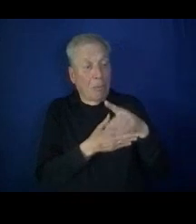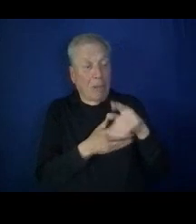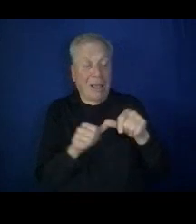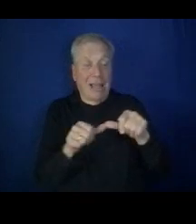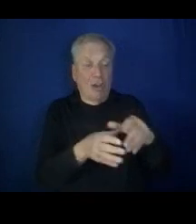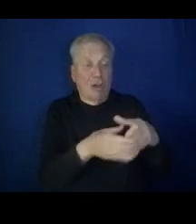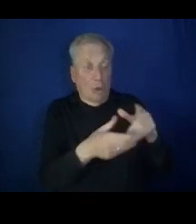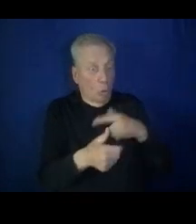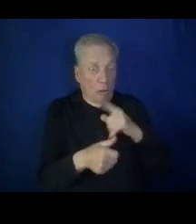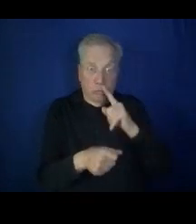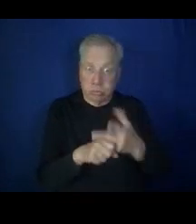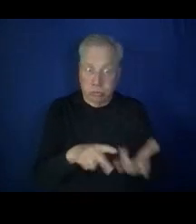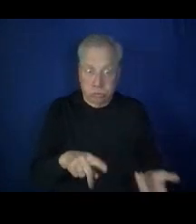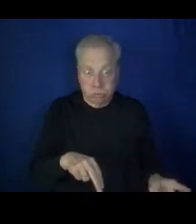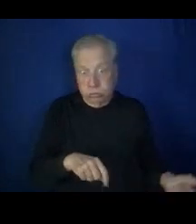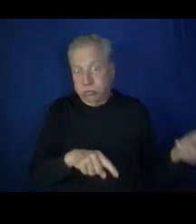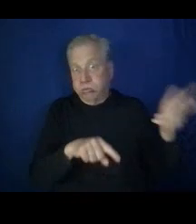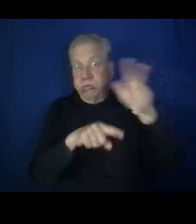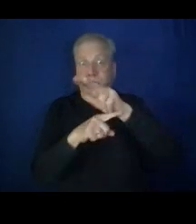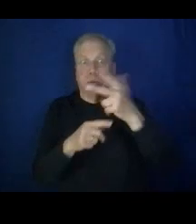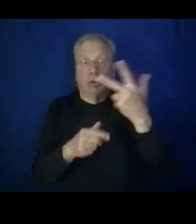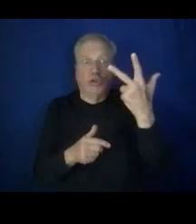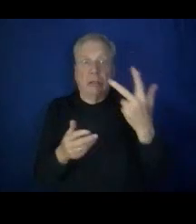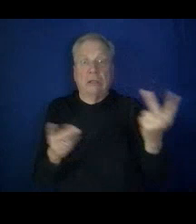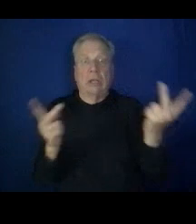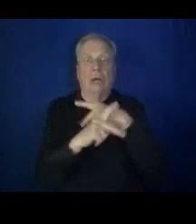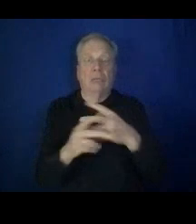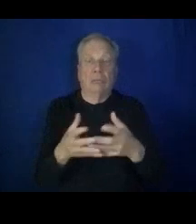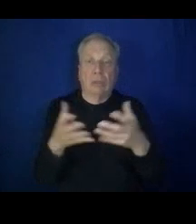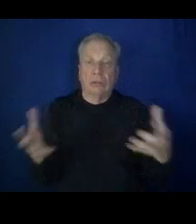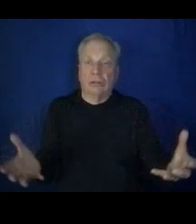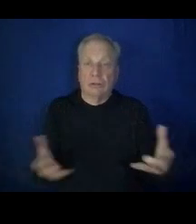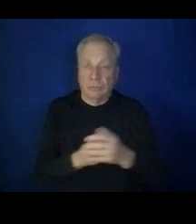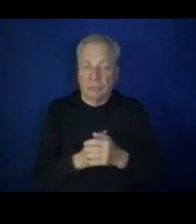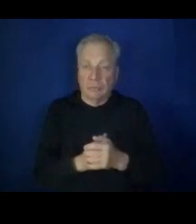quadrupled the number of bears in the ecosystem.